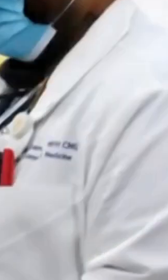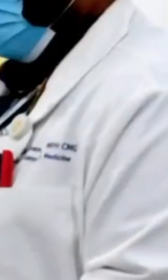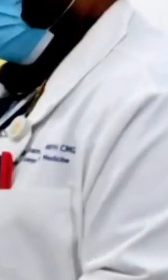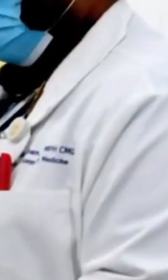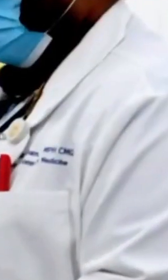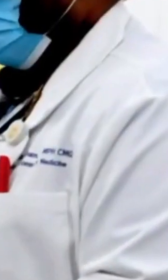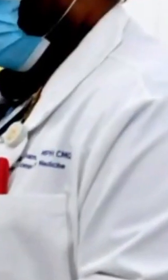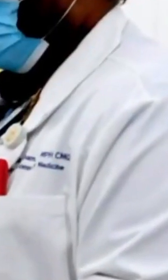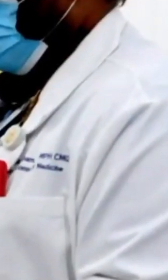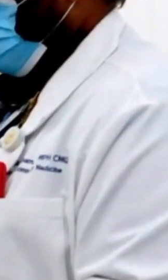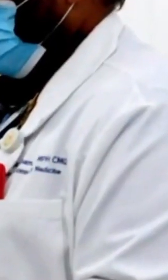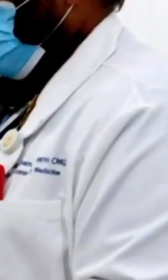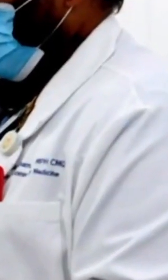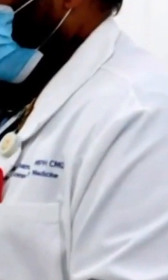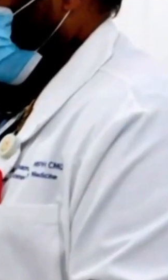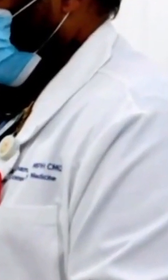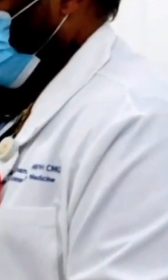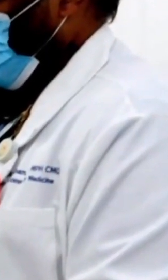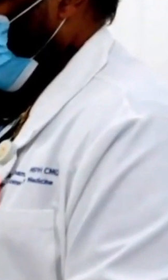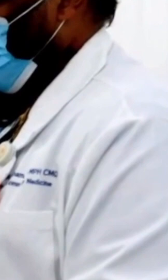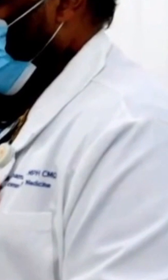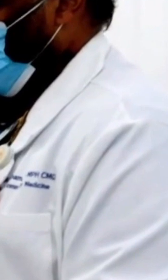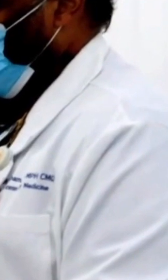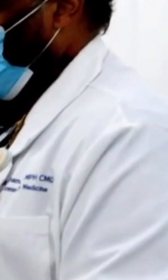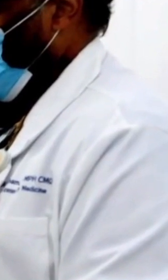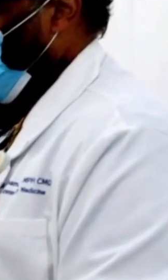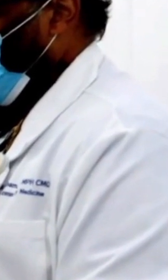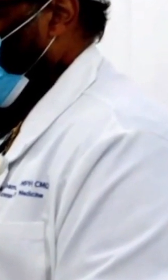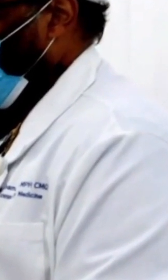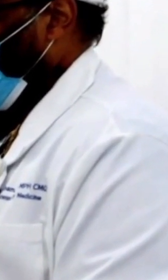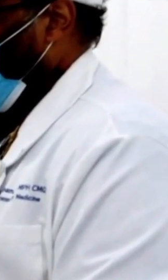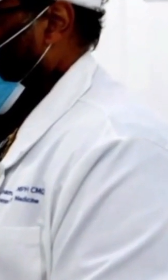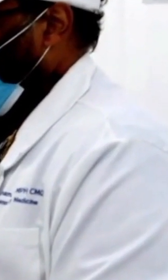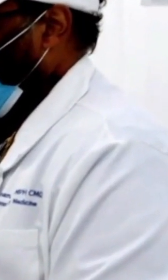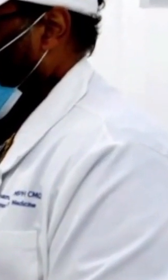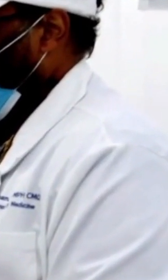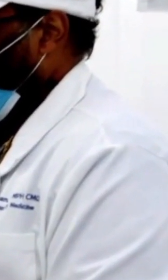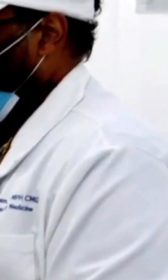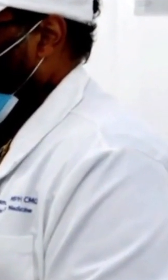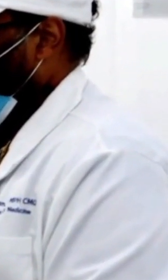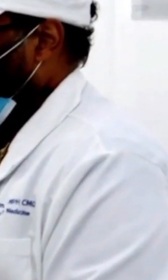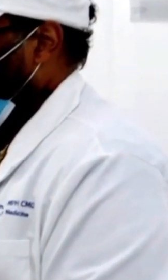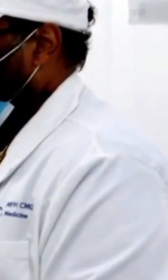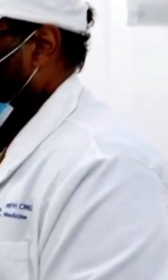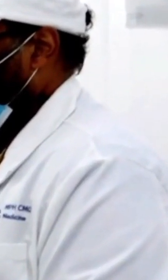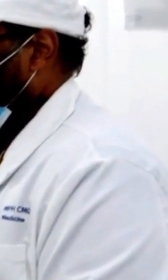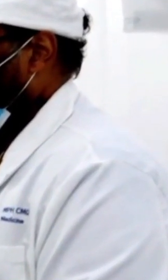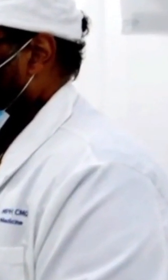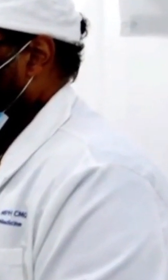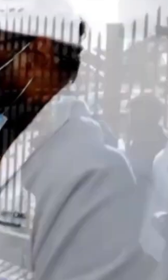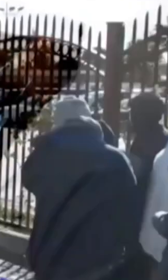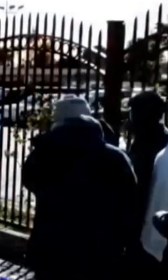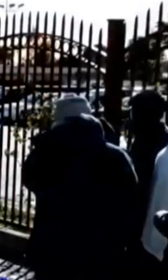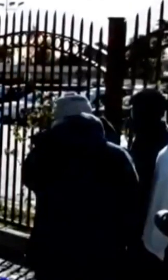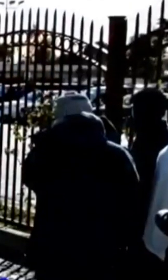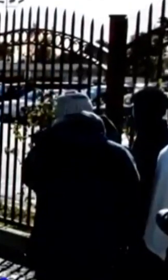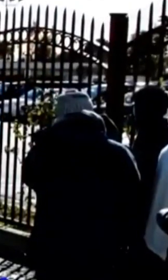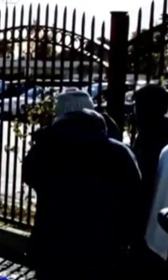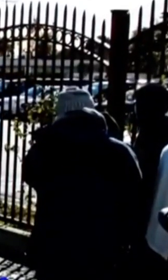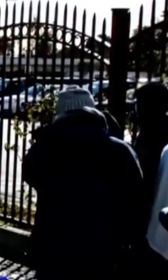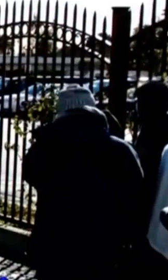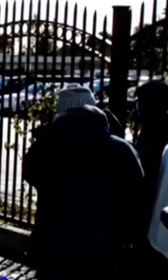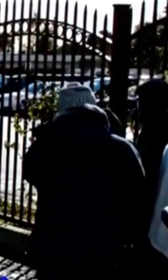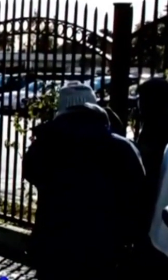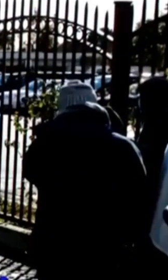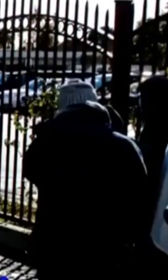They will sit with you and get it done. They will operate the machine if you are not comfortable doing it. Don't have a car? At Kedren, you do not need one.